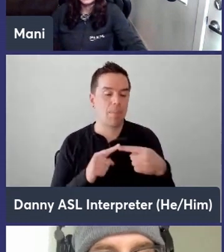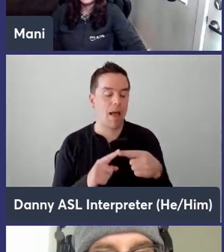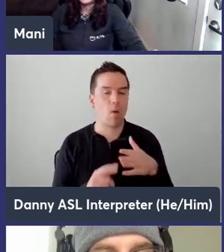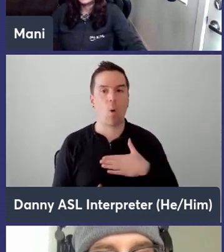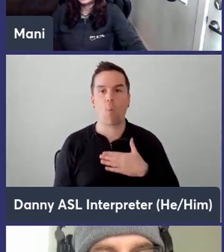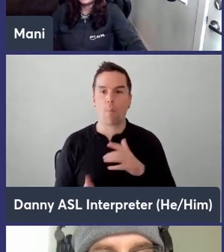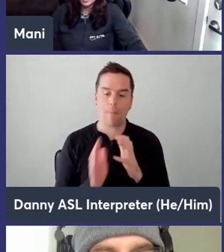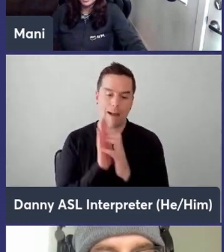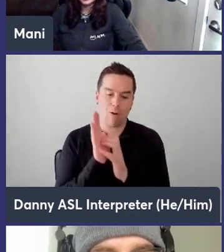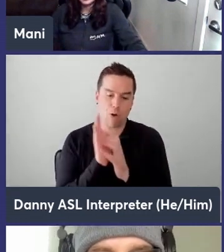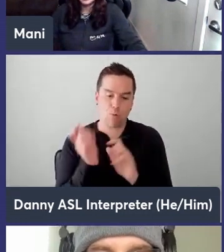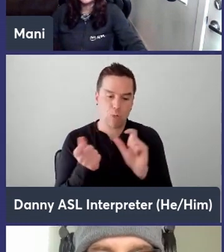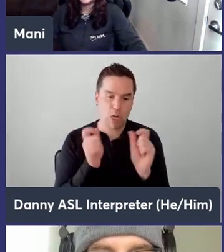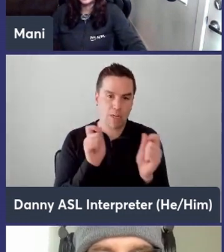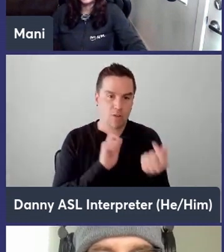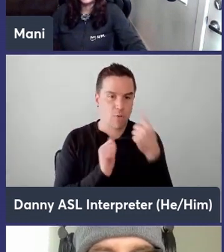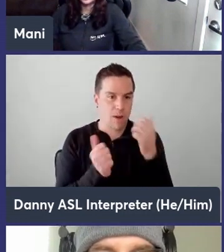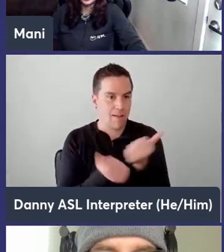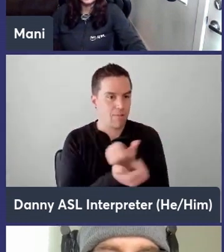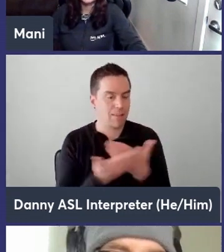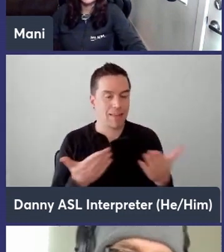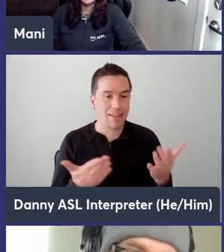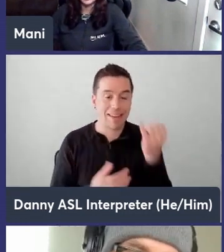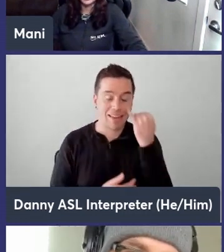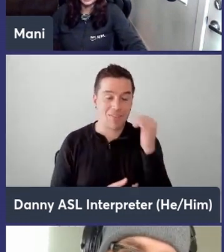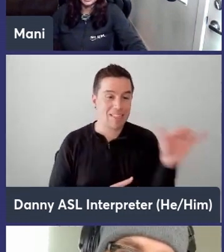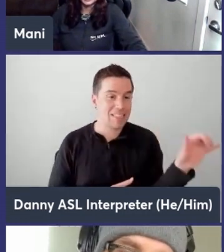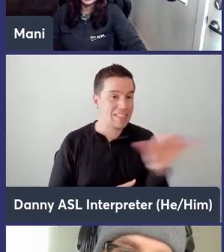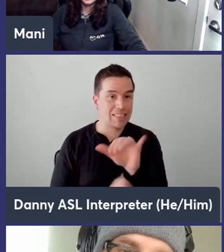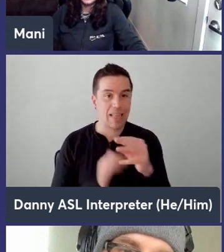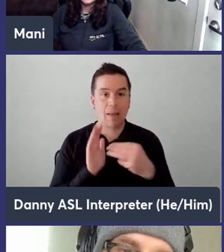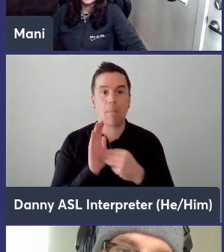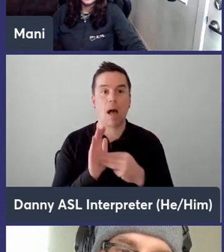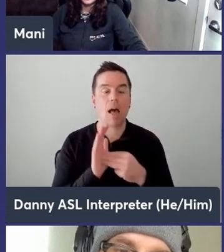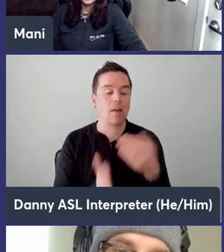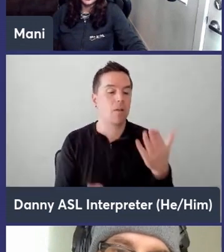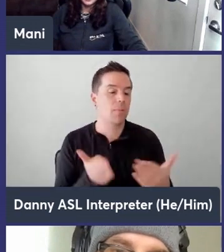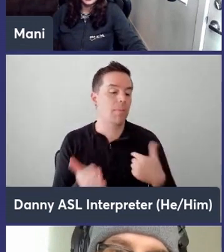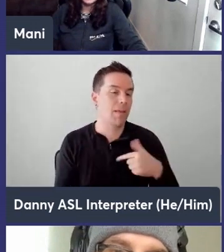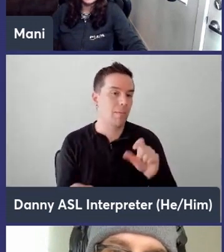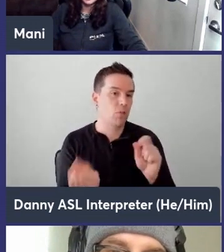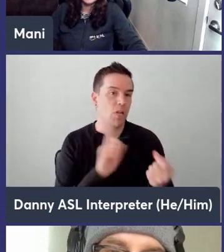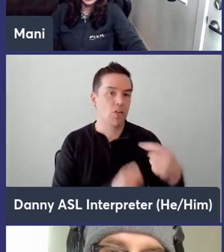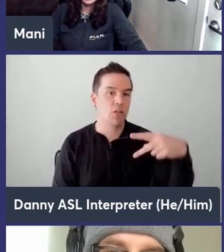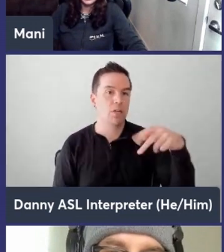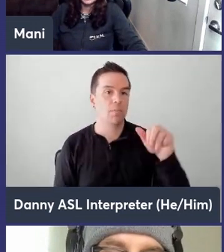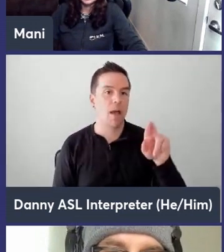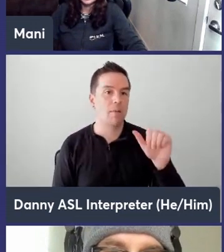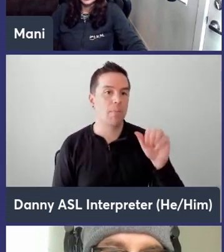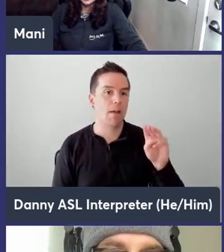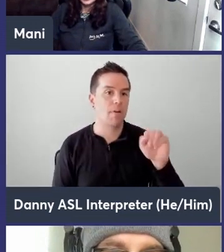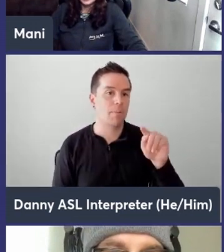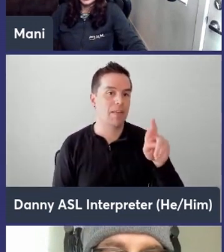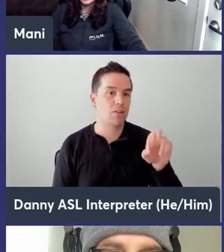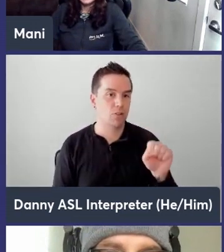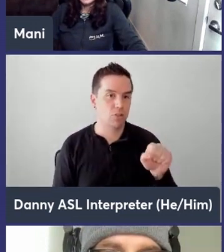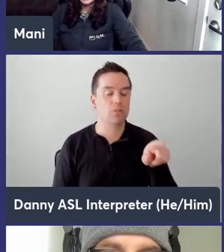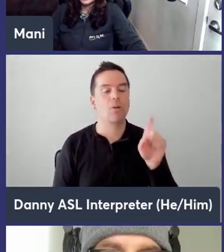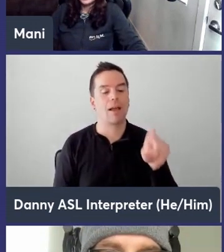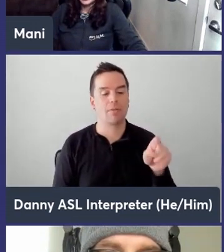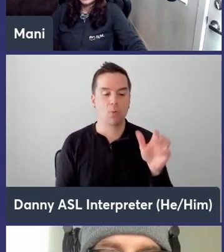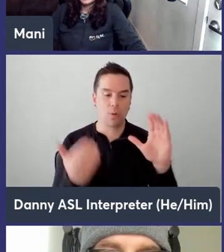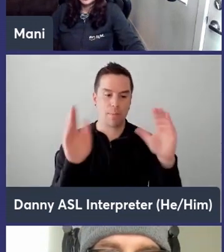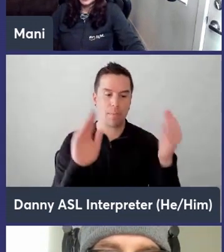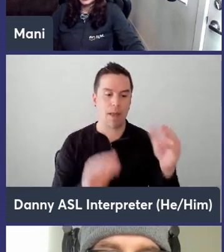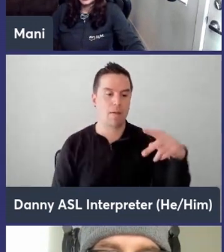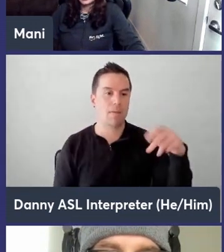Sometimes if it's the same model, I'm just changing my parameters. So I need to compare the different parameters. And even when you